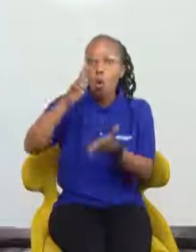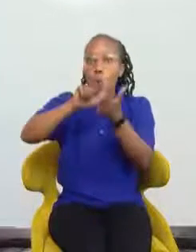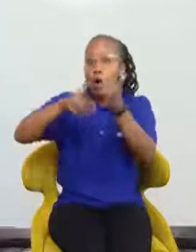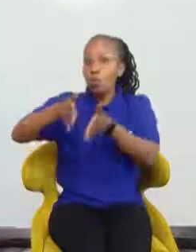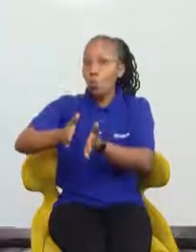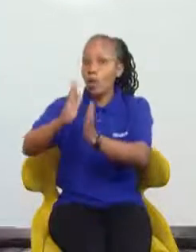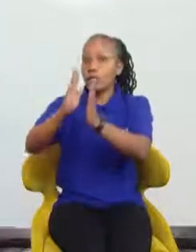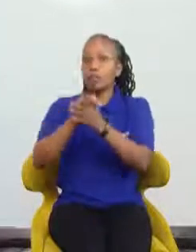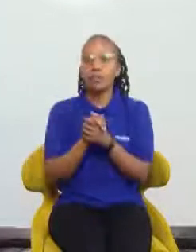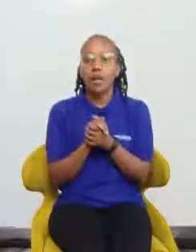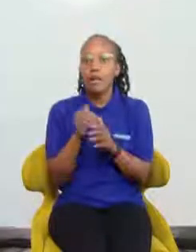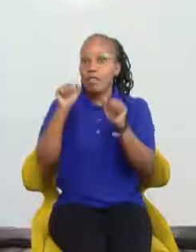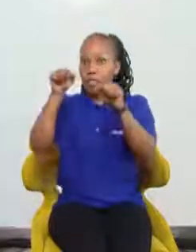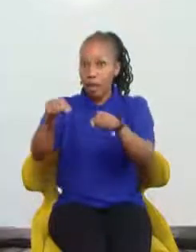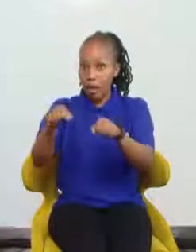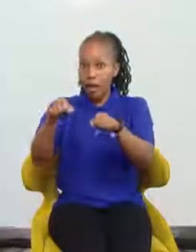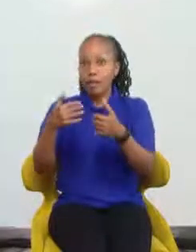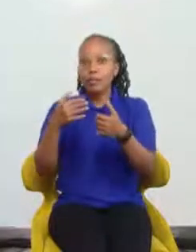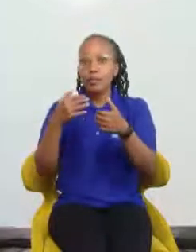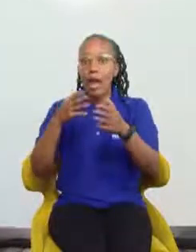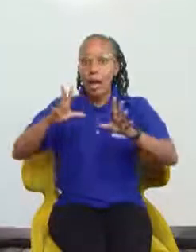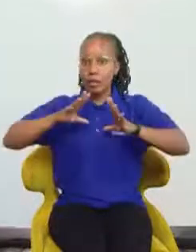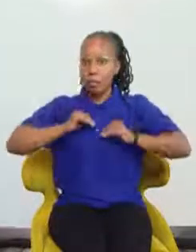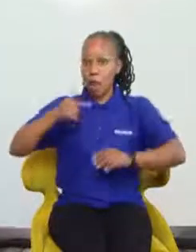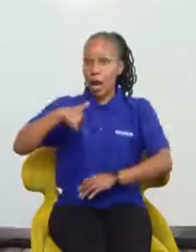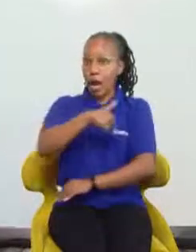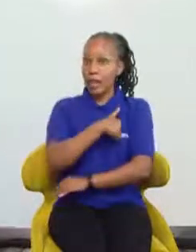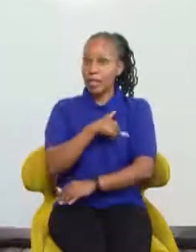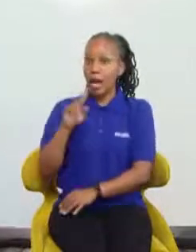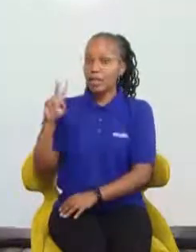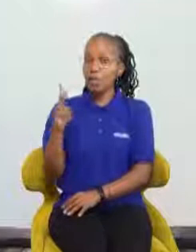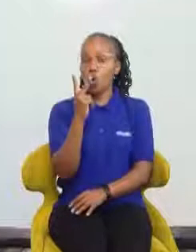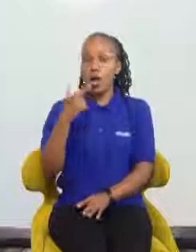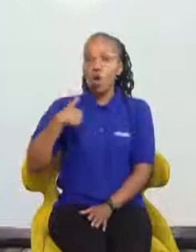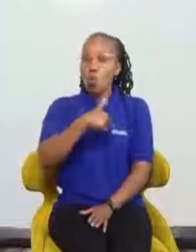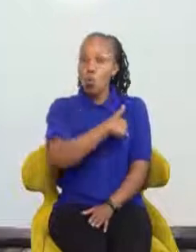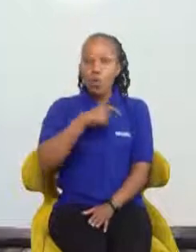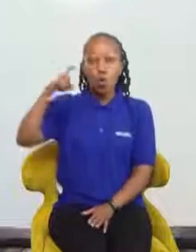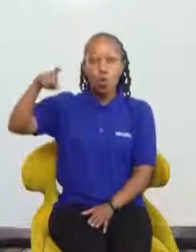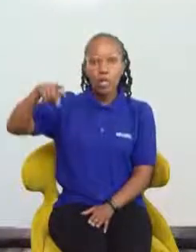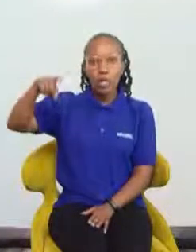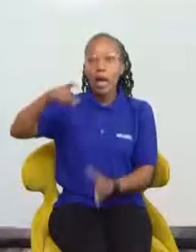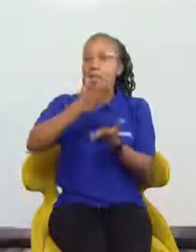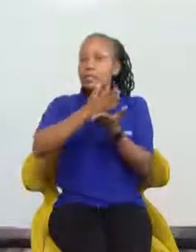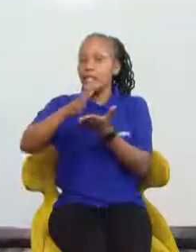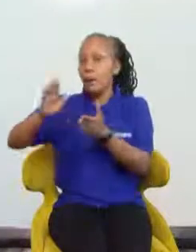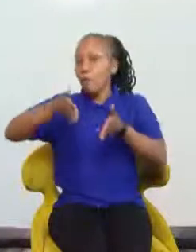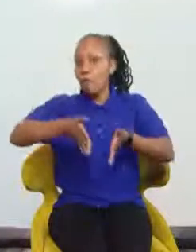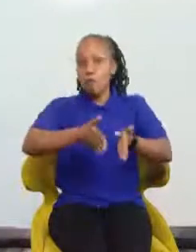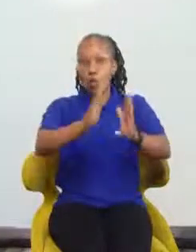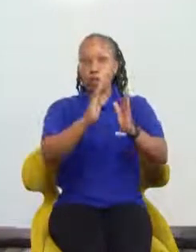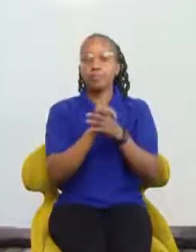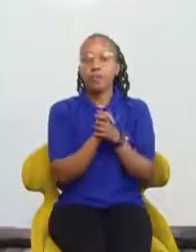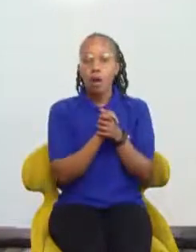ways they can accommodate us. And then secondly, we would also need some form of